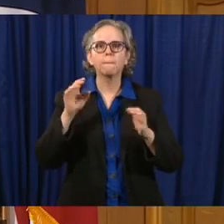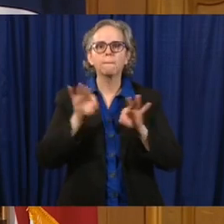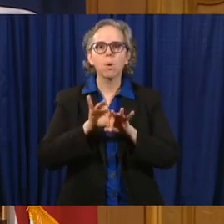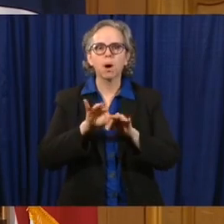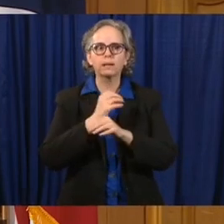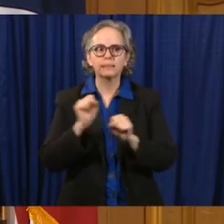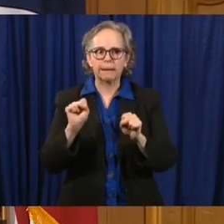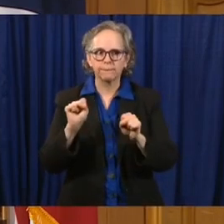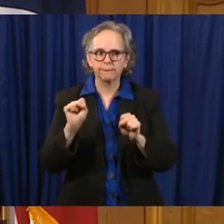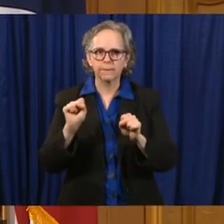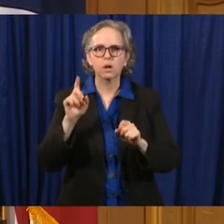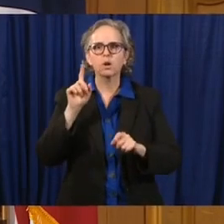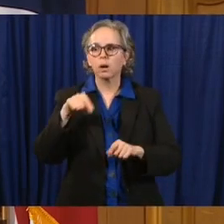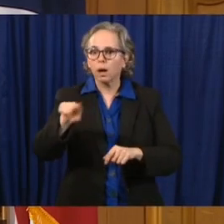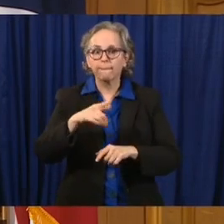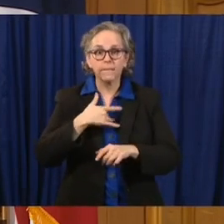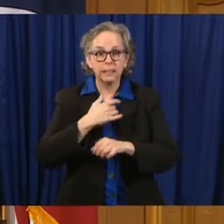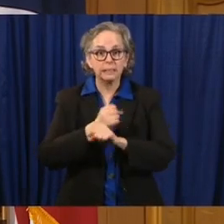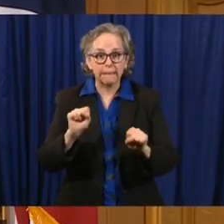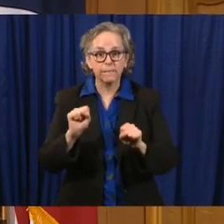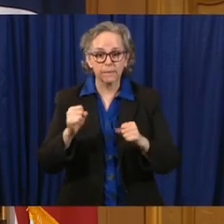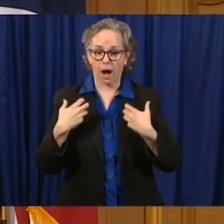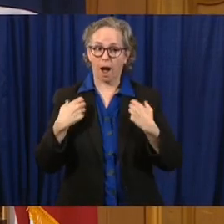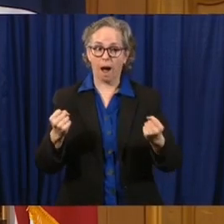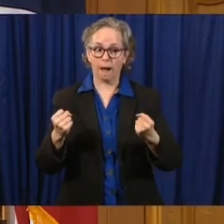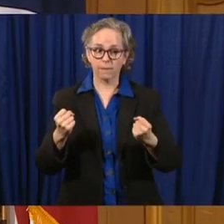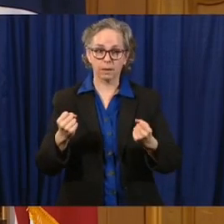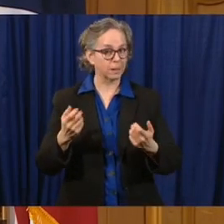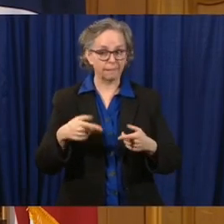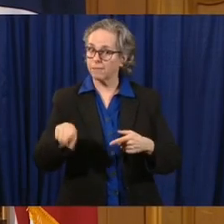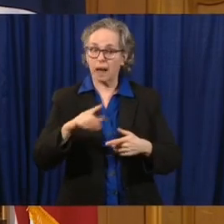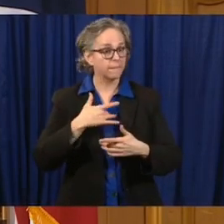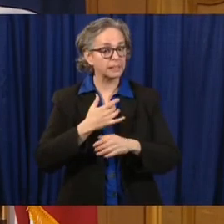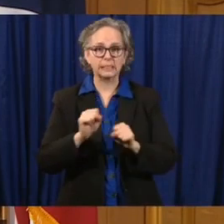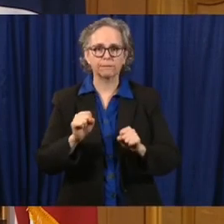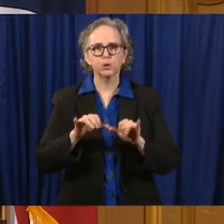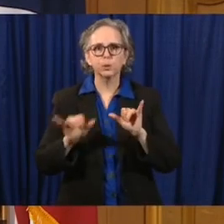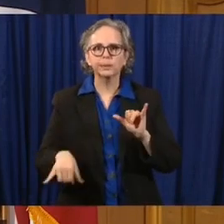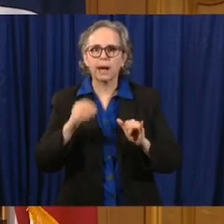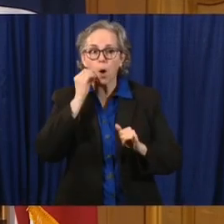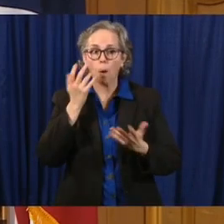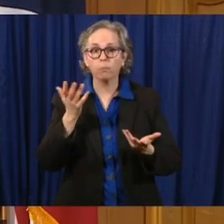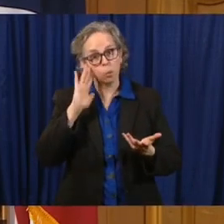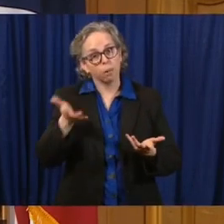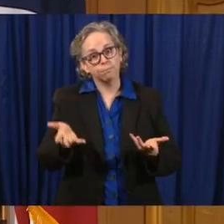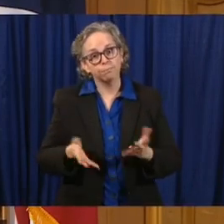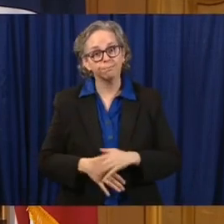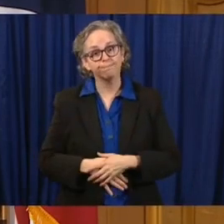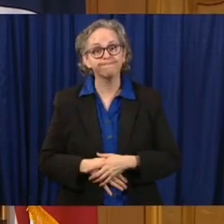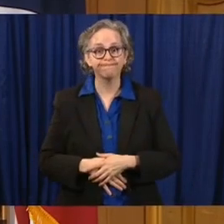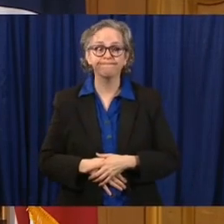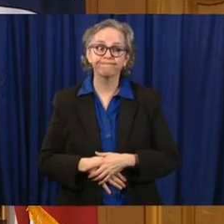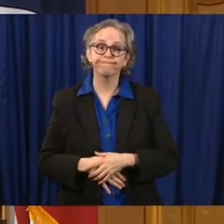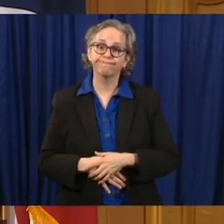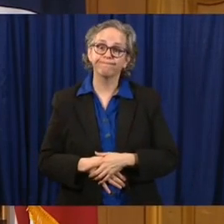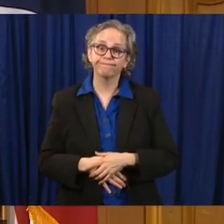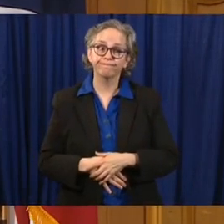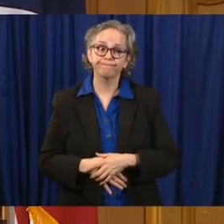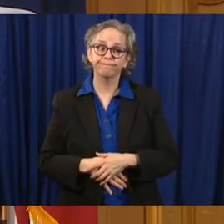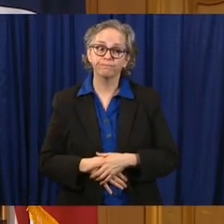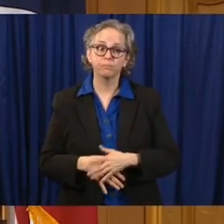anything. This is an area, throughout this, I have tried to get the best